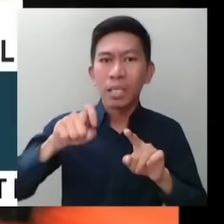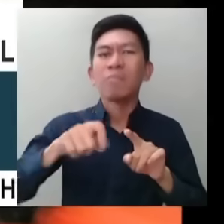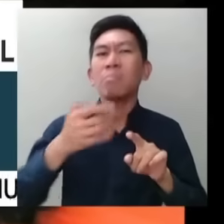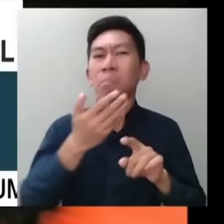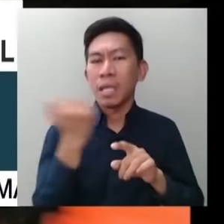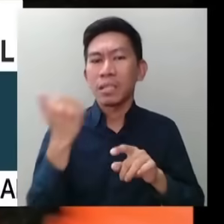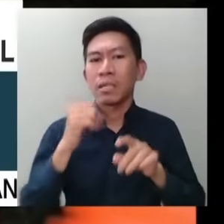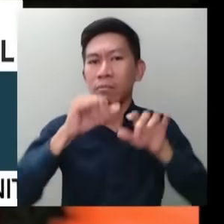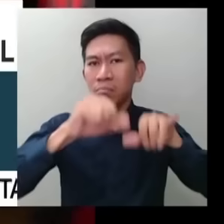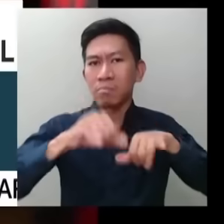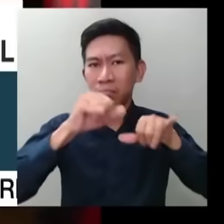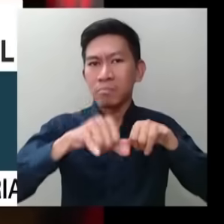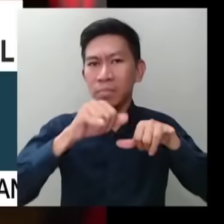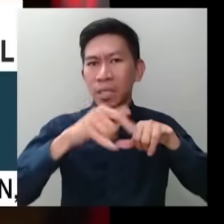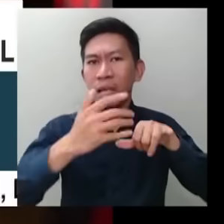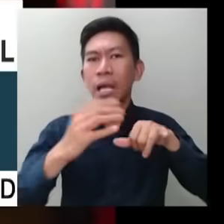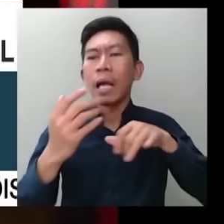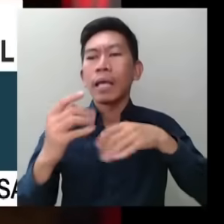meantime, and to